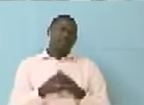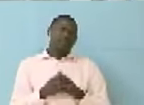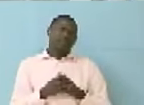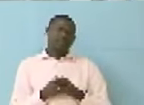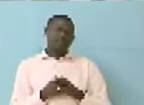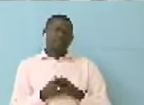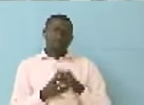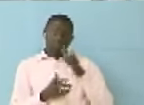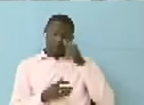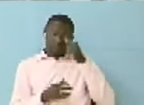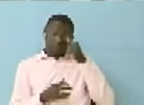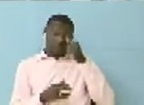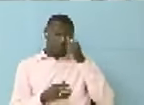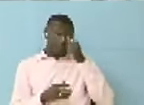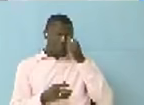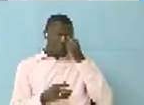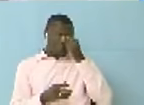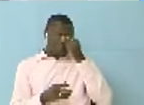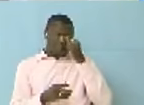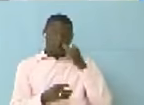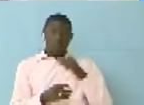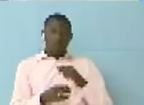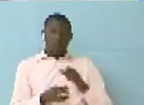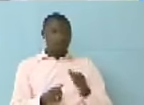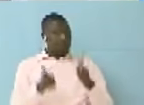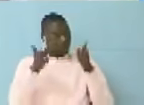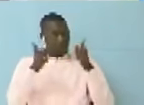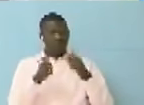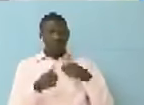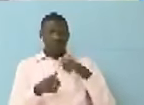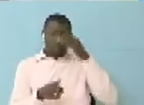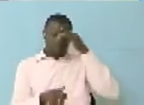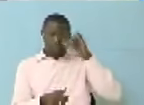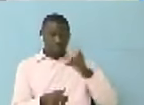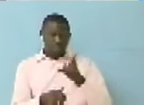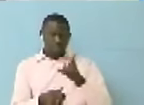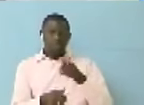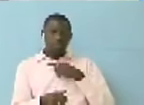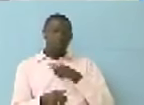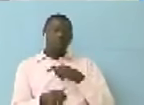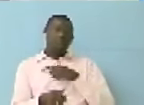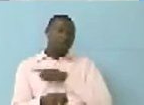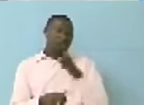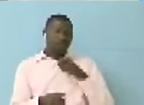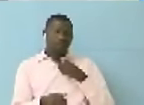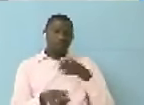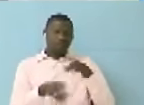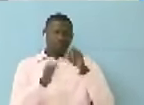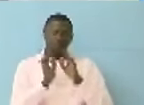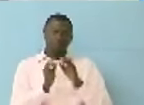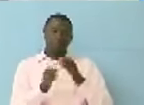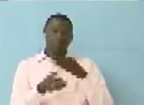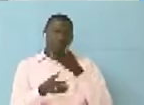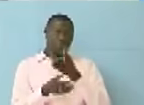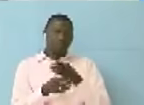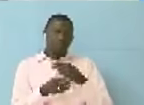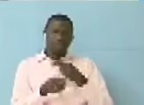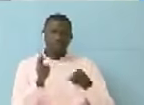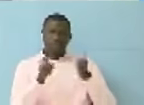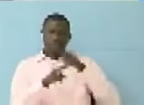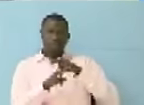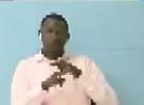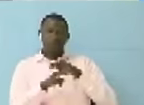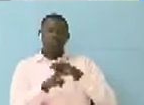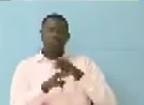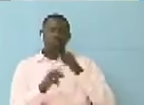ila kumota. Good. So we agree that we would take it from them, but they were reporting from the president. Dada silamba tala itole la kumakano la